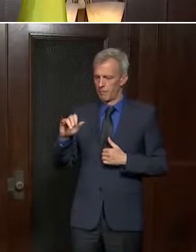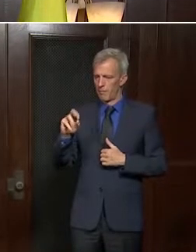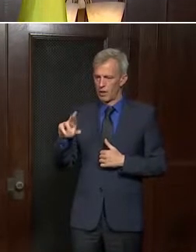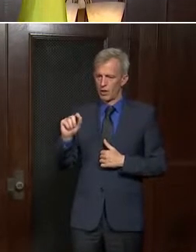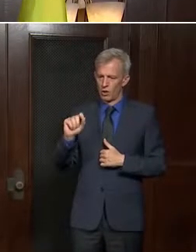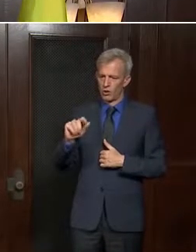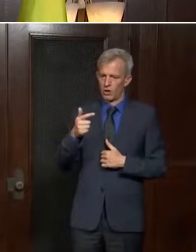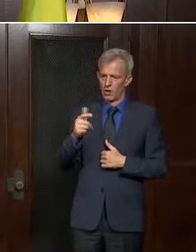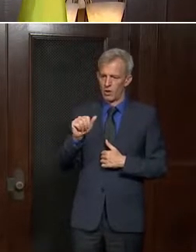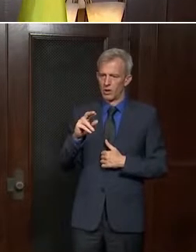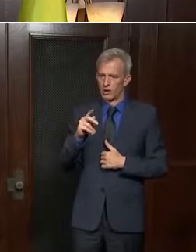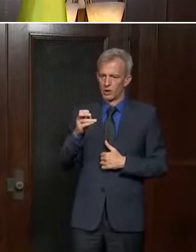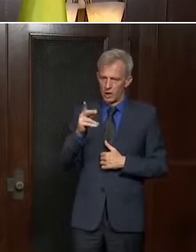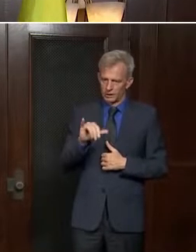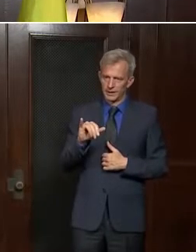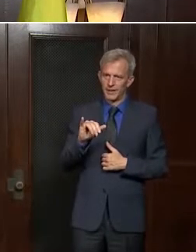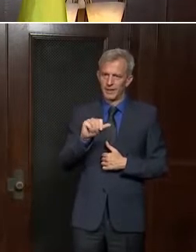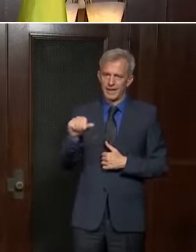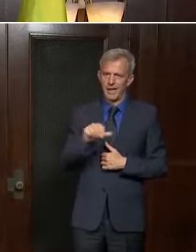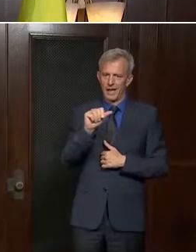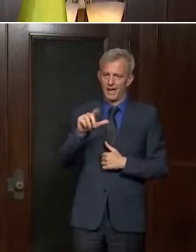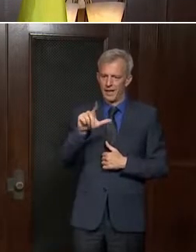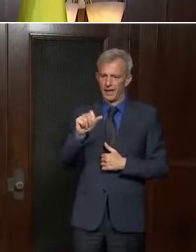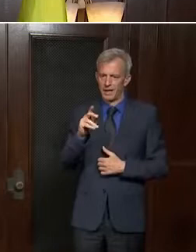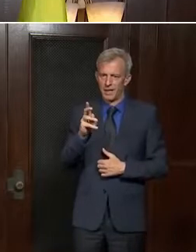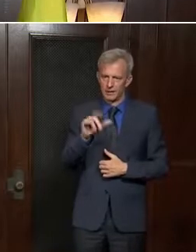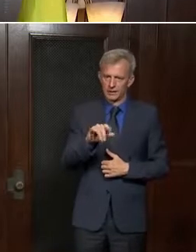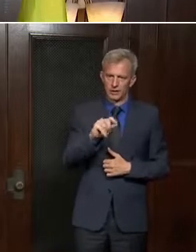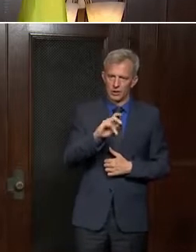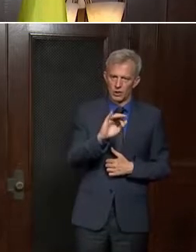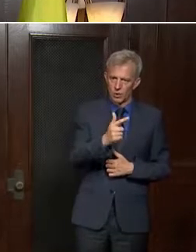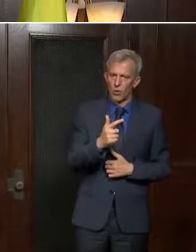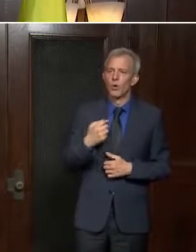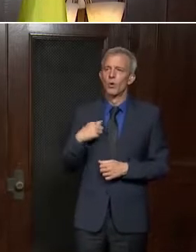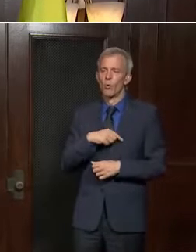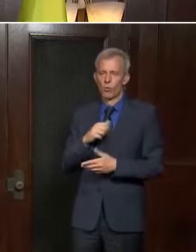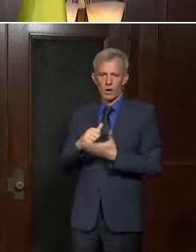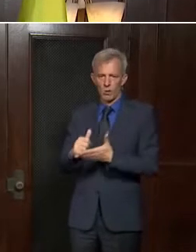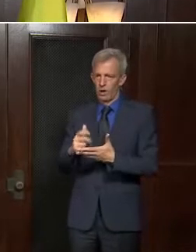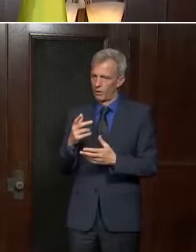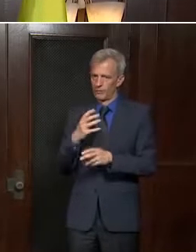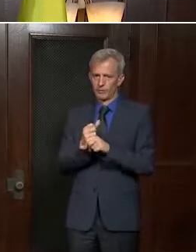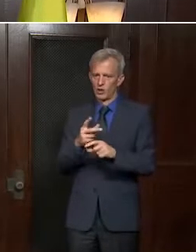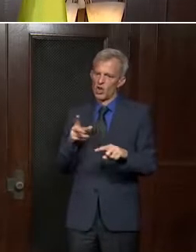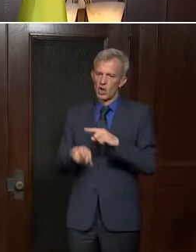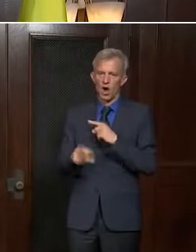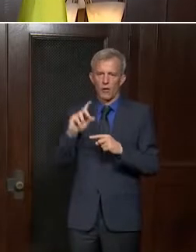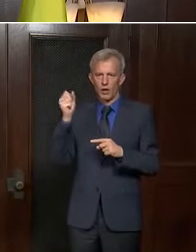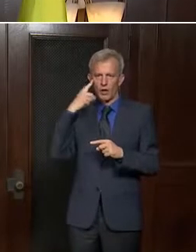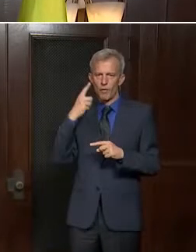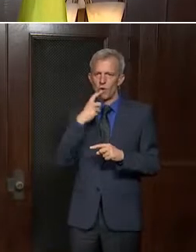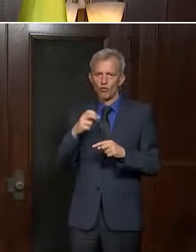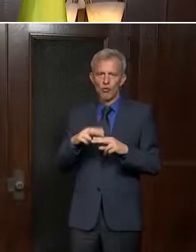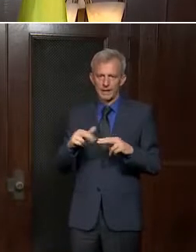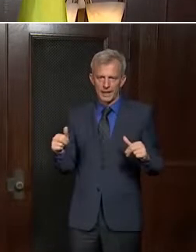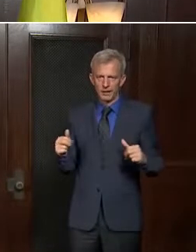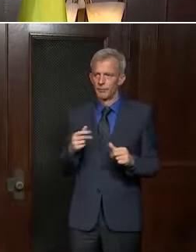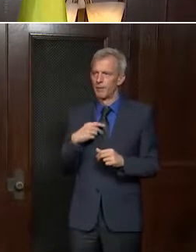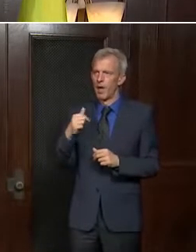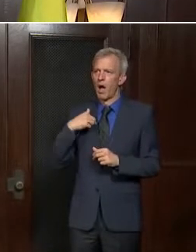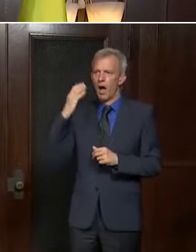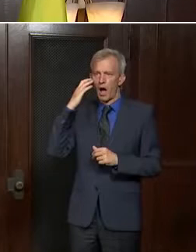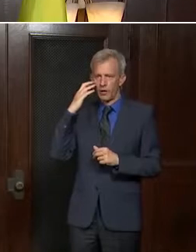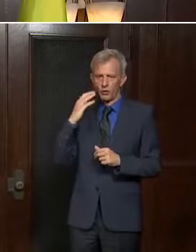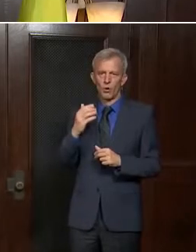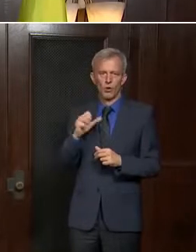mayor.garcetti@lacity.org, and we'll do everything that we can to make sure we get through any red tape. Those are online today. I know people that are in them right now, and she shouldn't have to